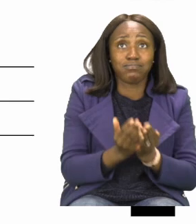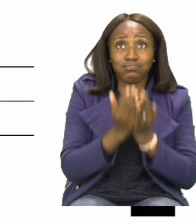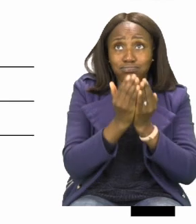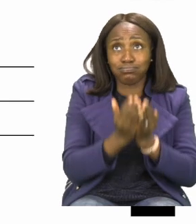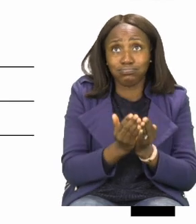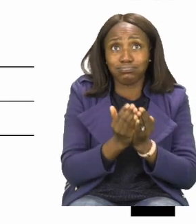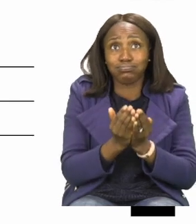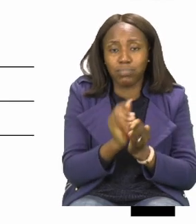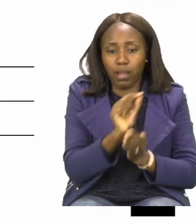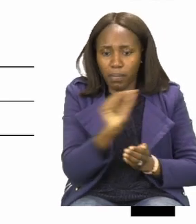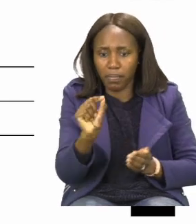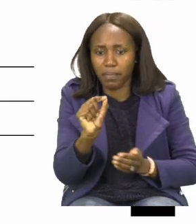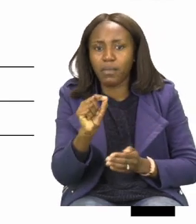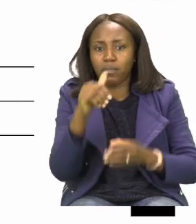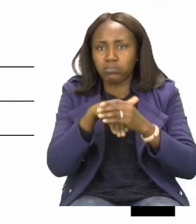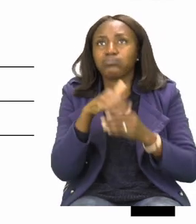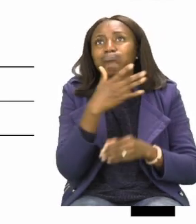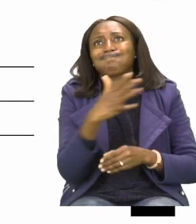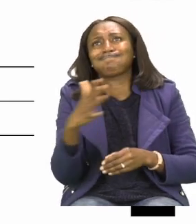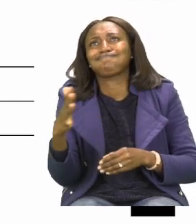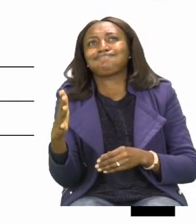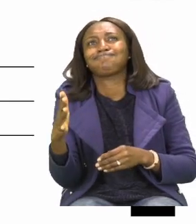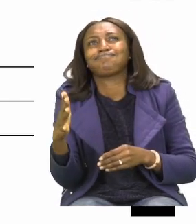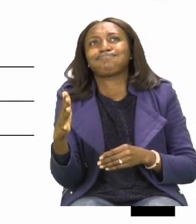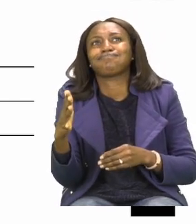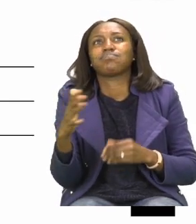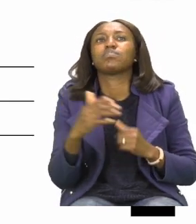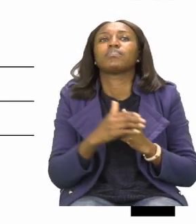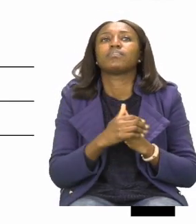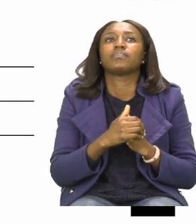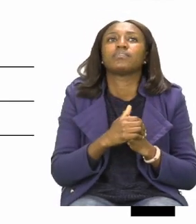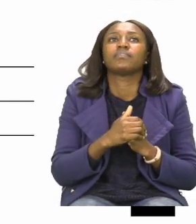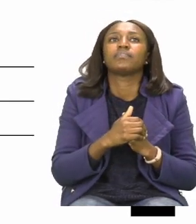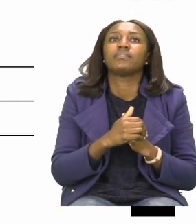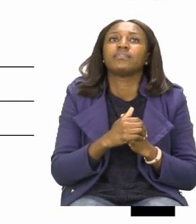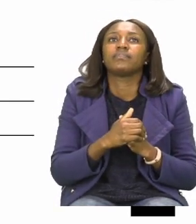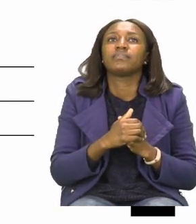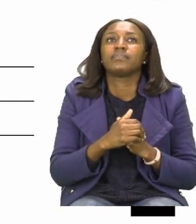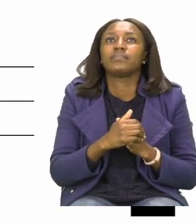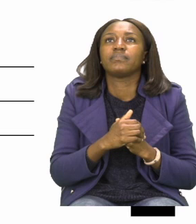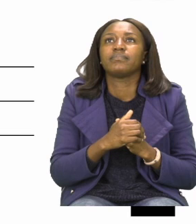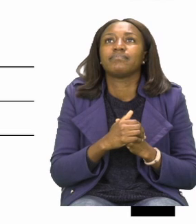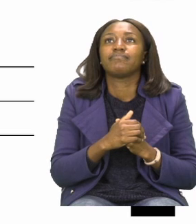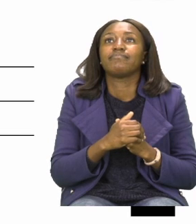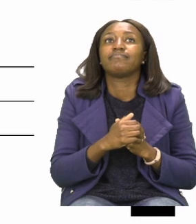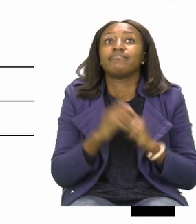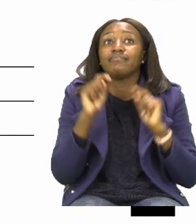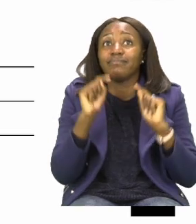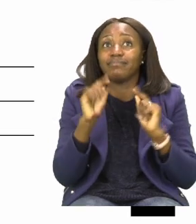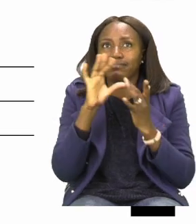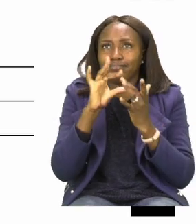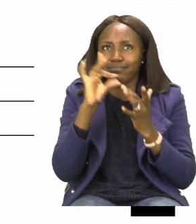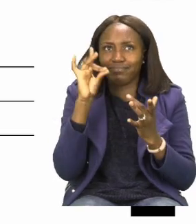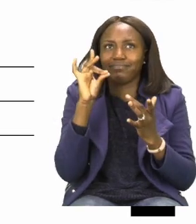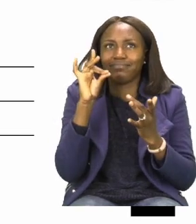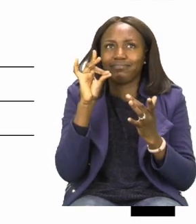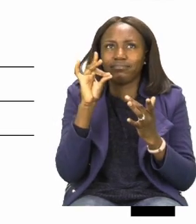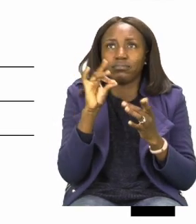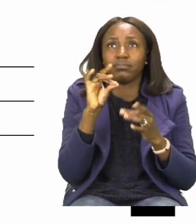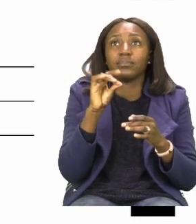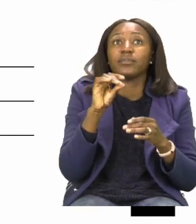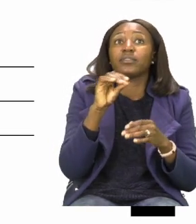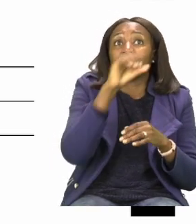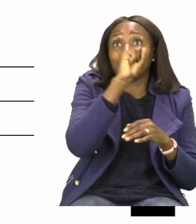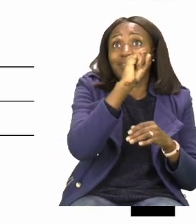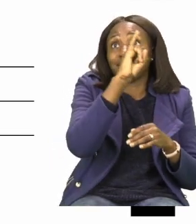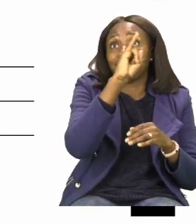Boats dash in water. So you're going to choose between the two answers on